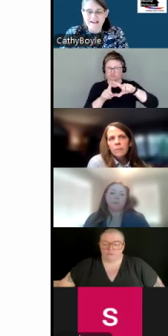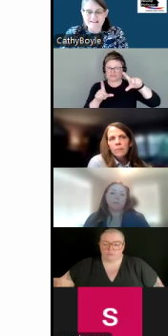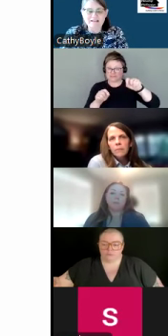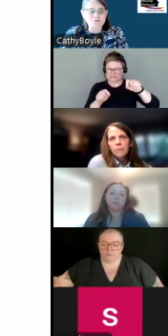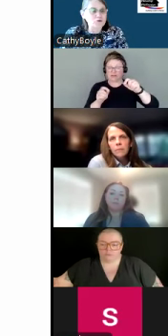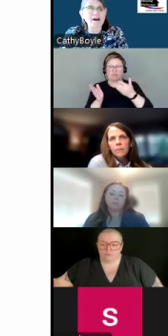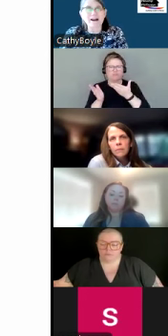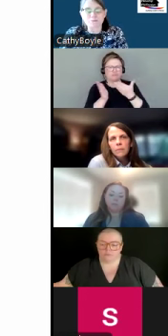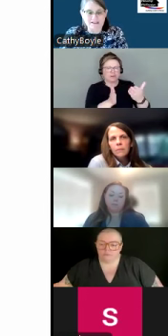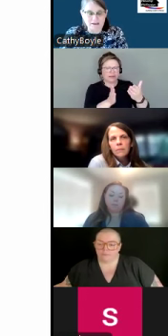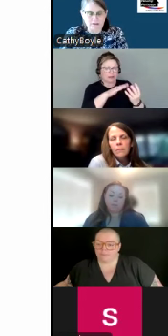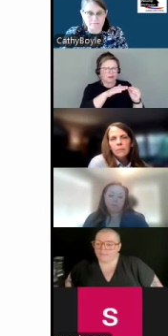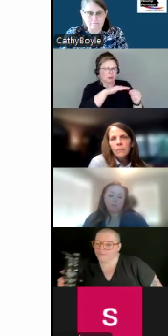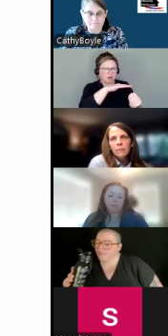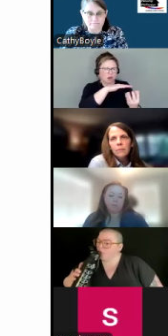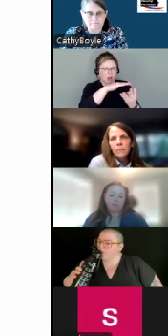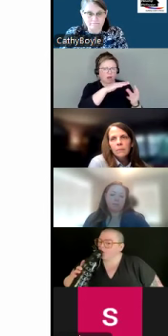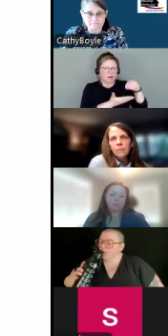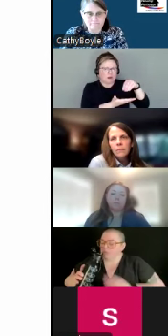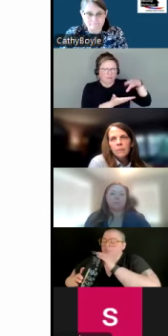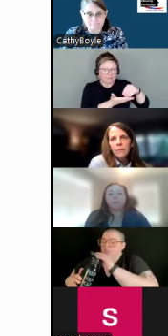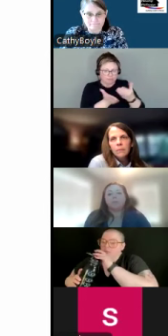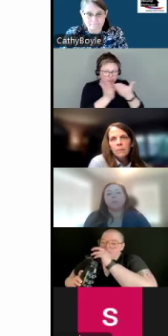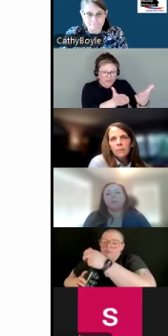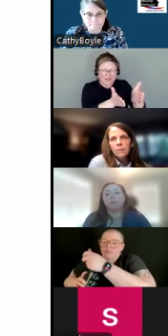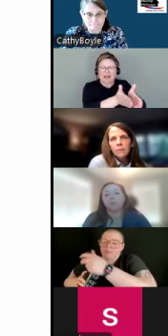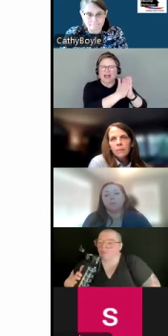and ask them to timestamp it.